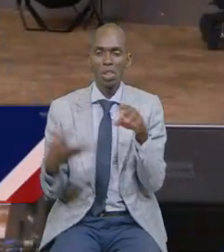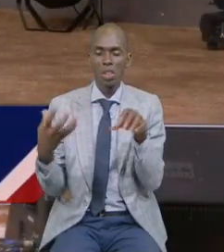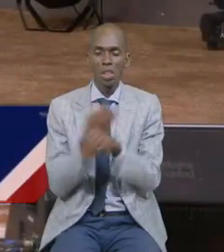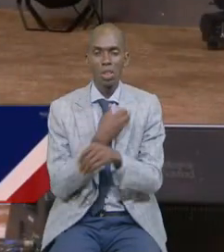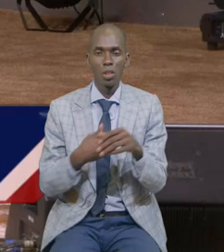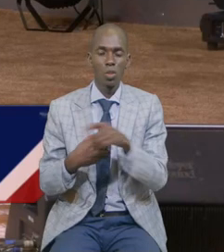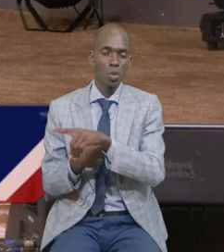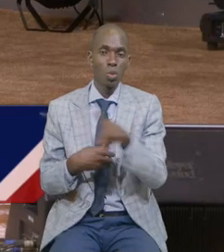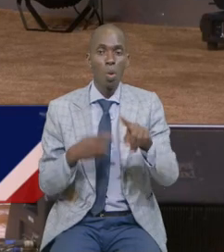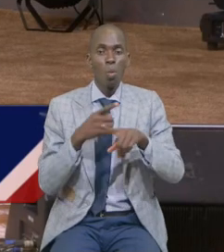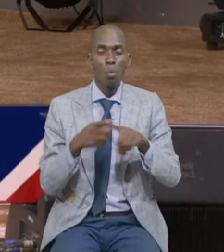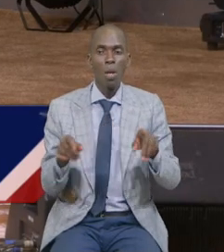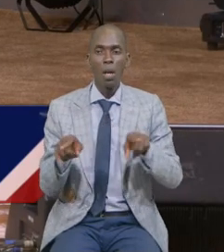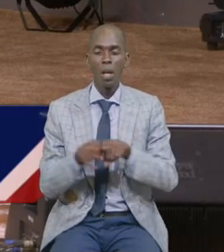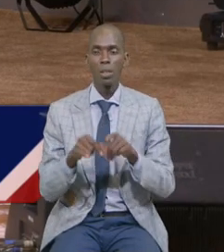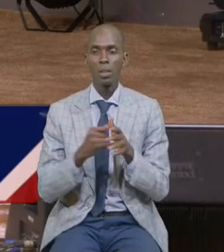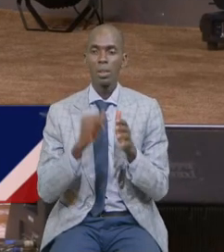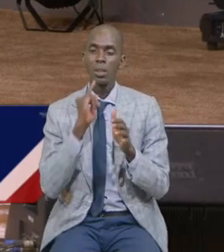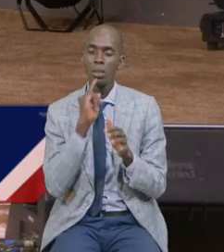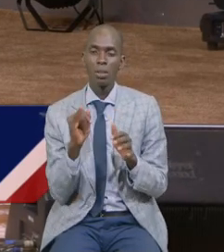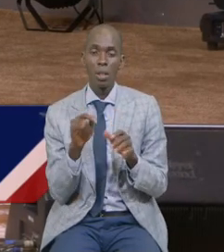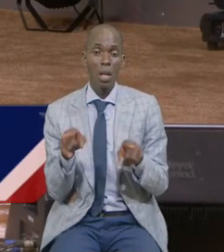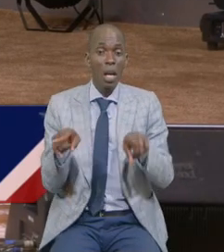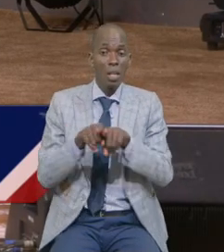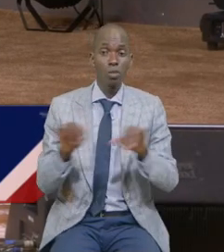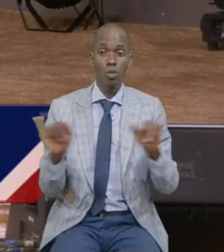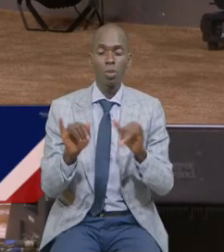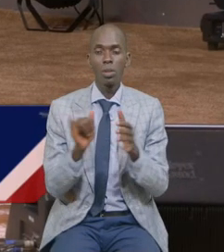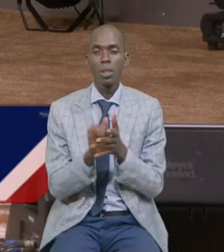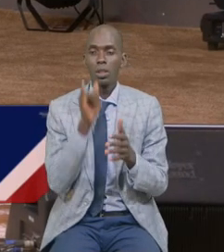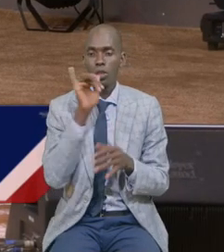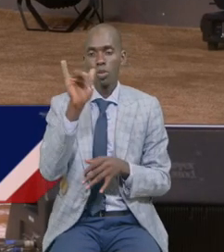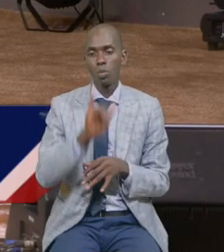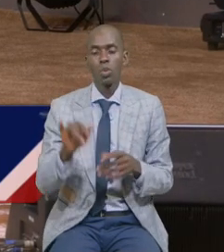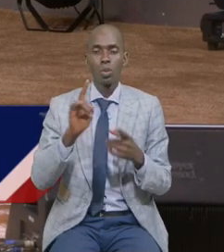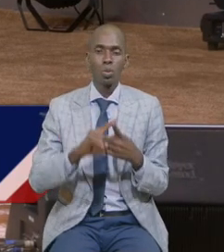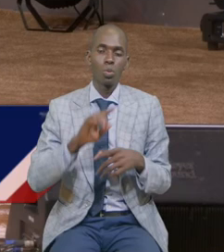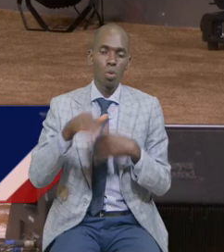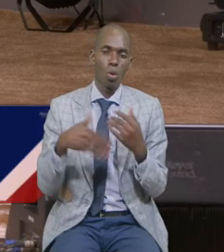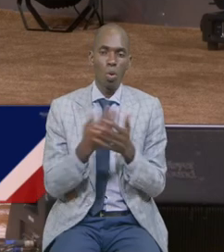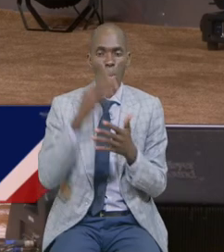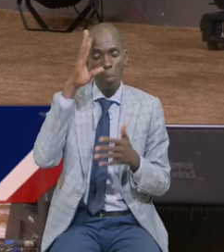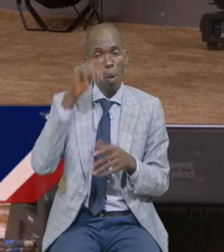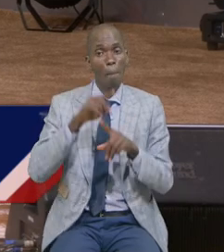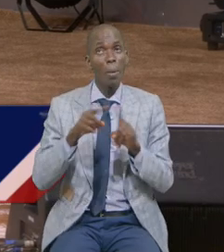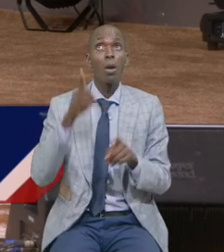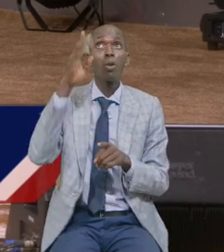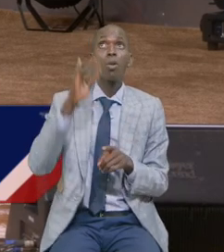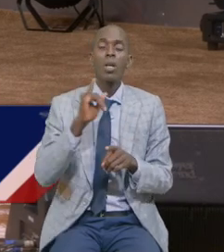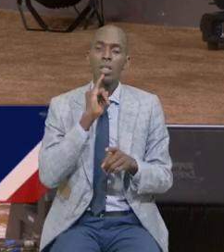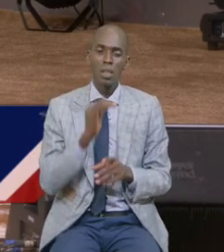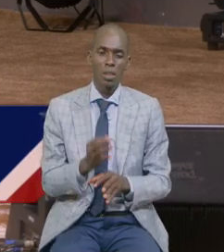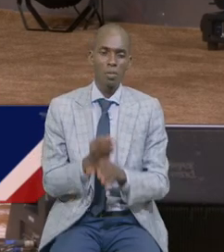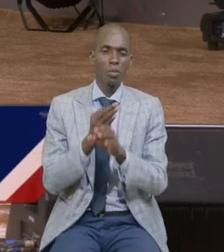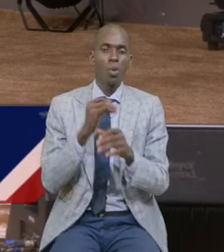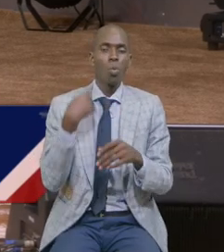common to all man. But God is faithful, who will not permit you, suffer you, allow